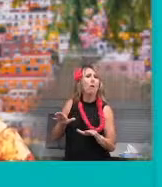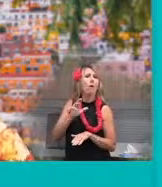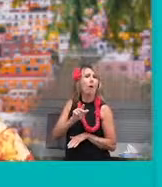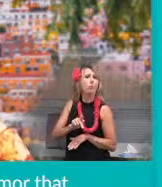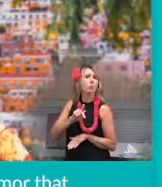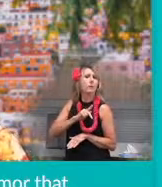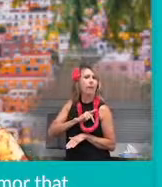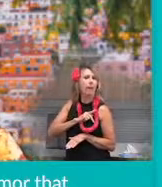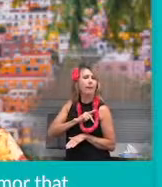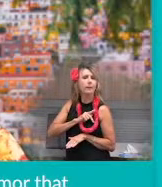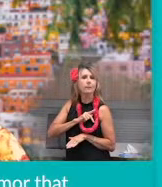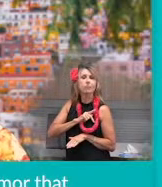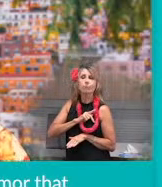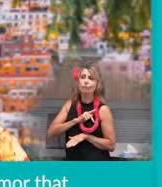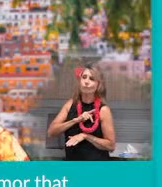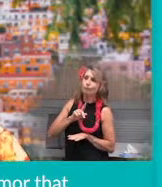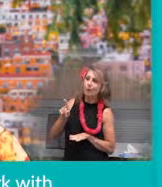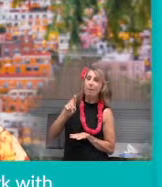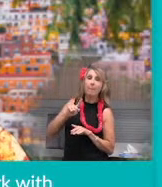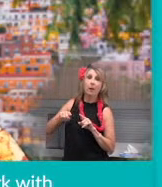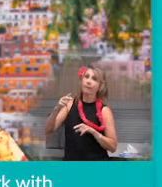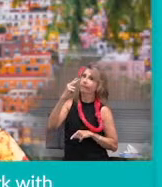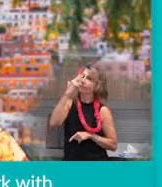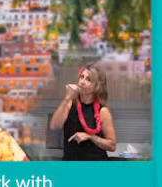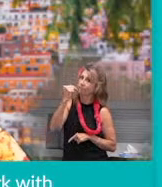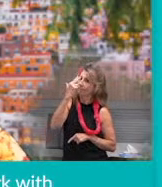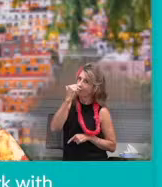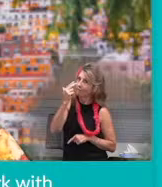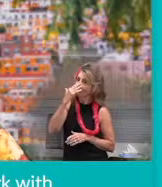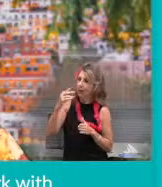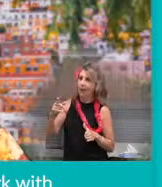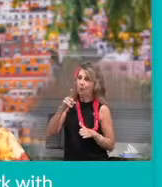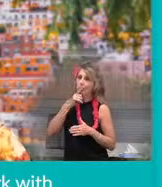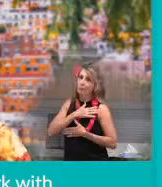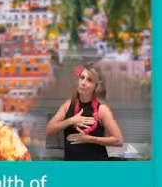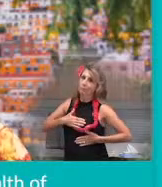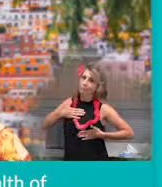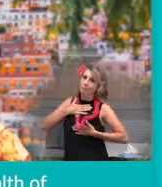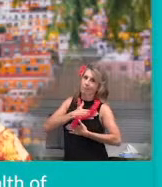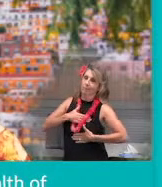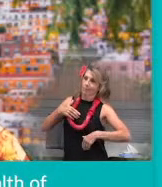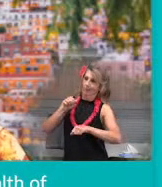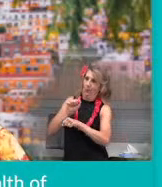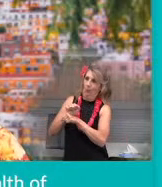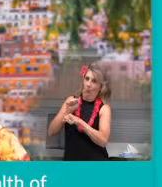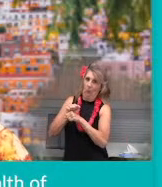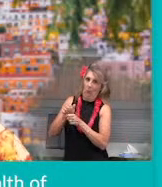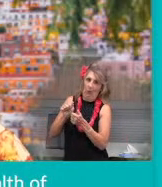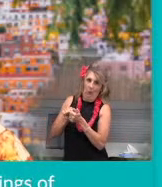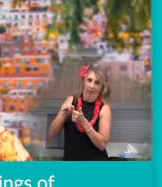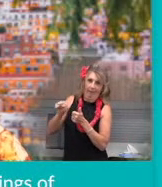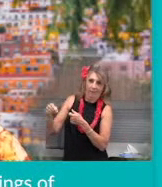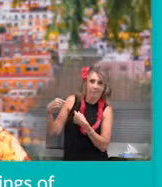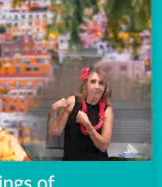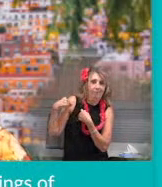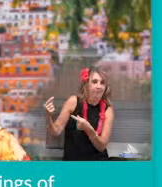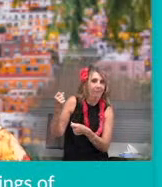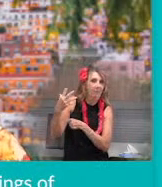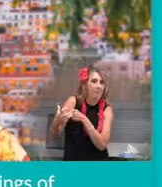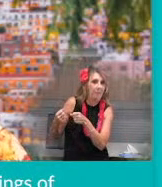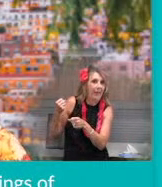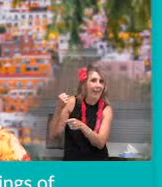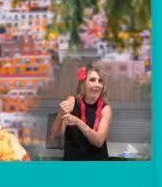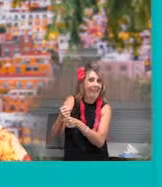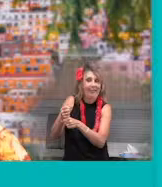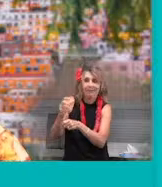welcoming demeanor, but it is her great sense of humor that makes her such a joy to work with. She has accumulated a wealth of expertise on